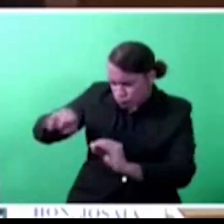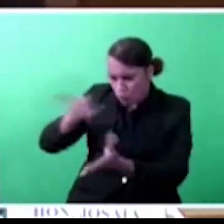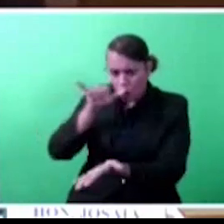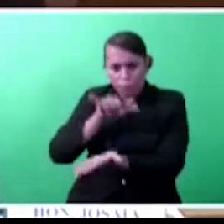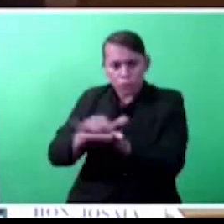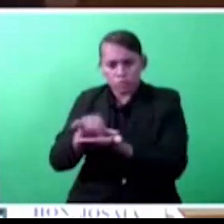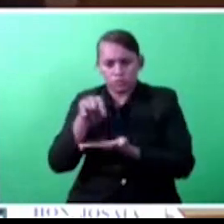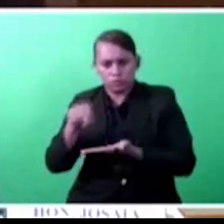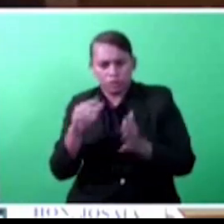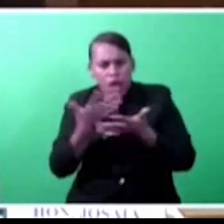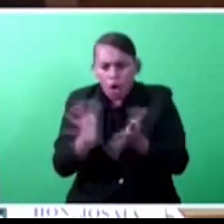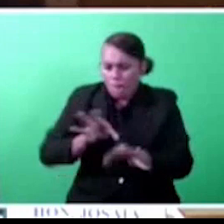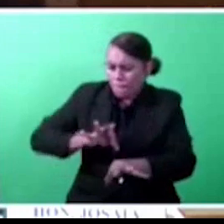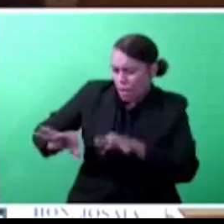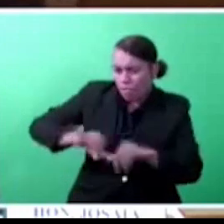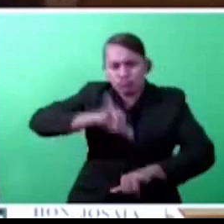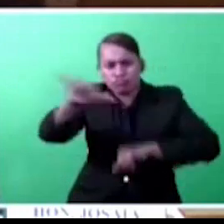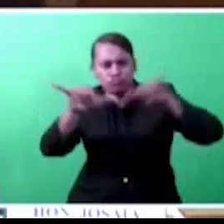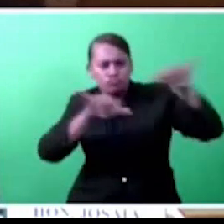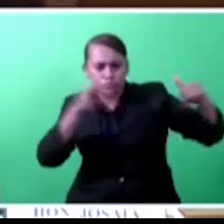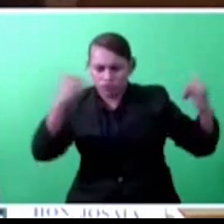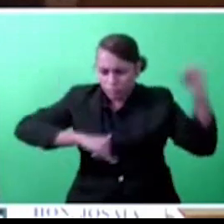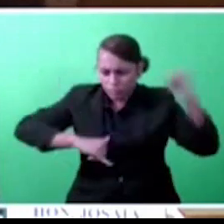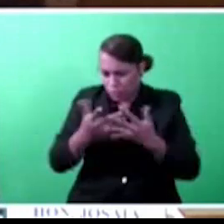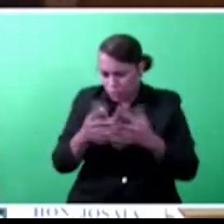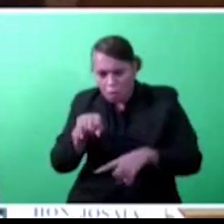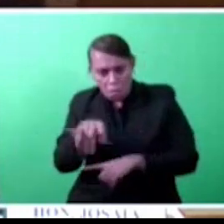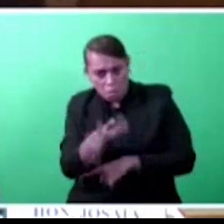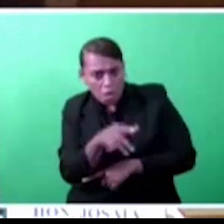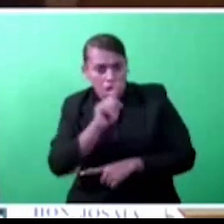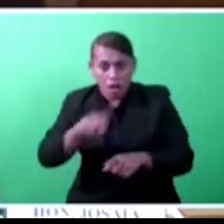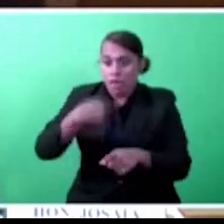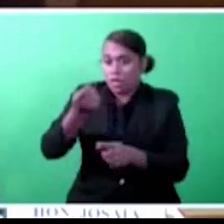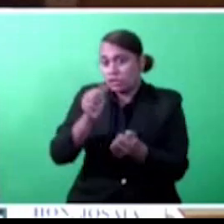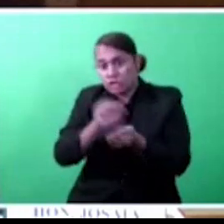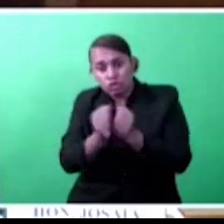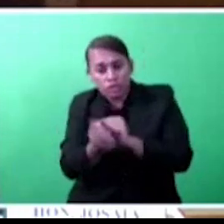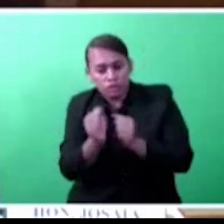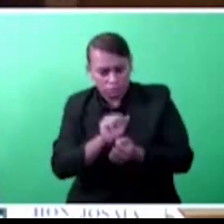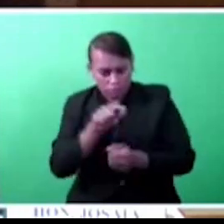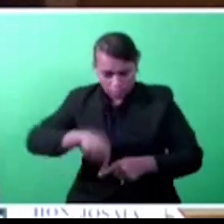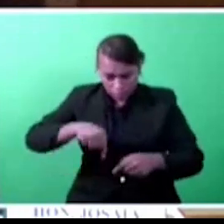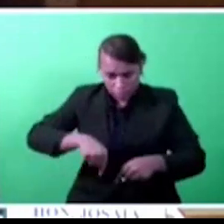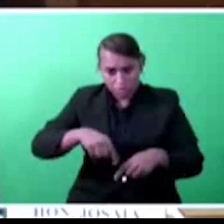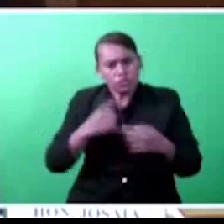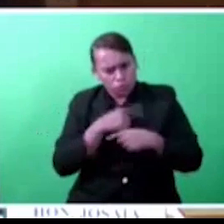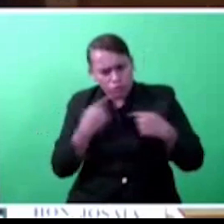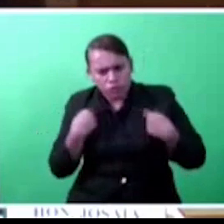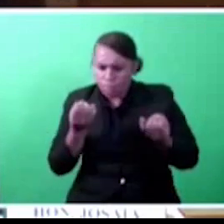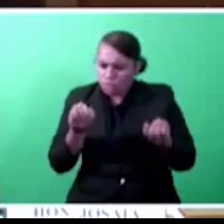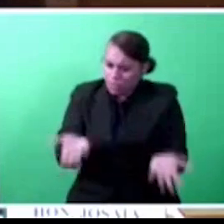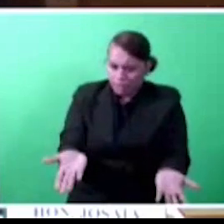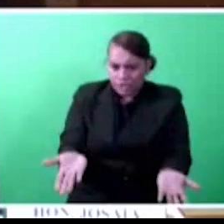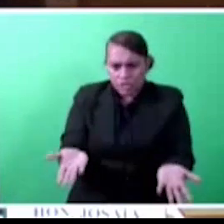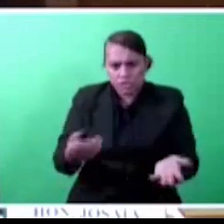Mr. Speaker, sir, we will soon, probably in the next session or the session after that, be providing some quick